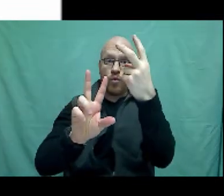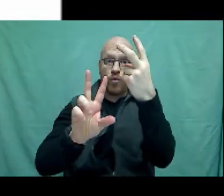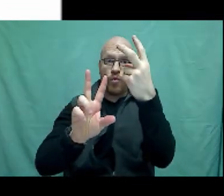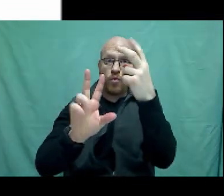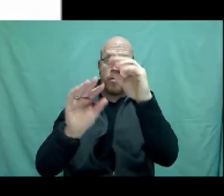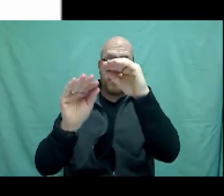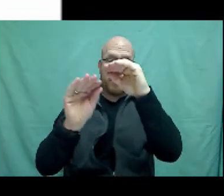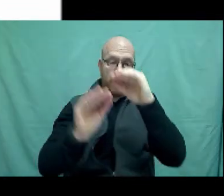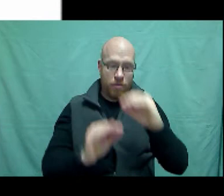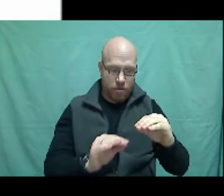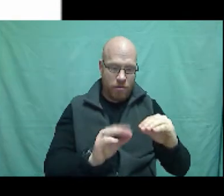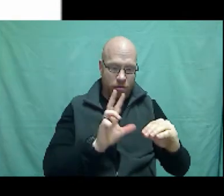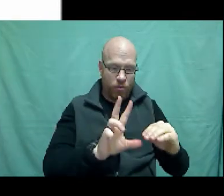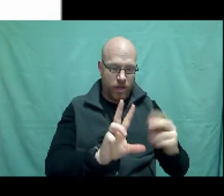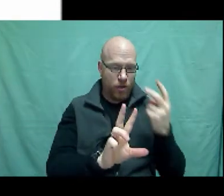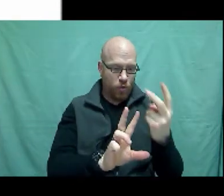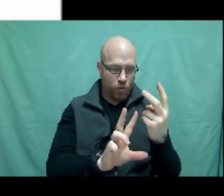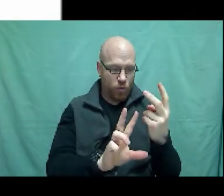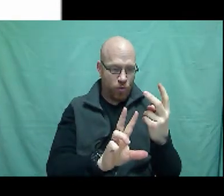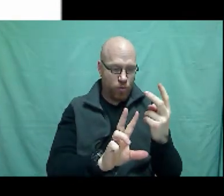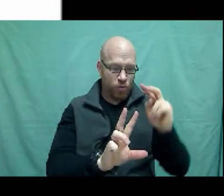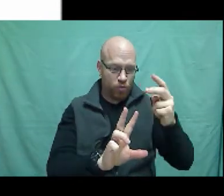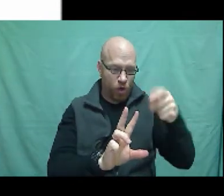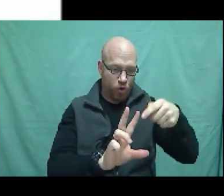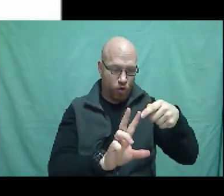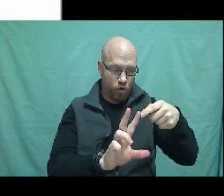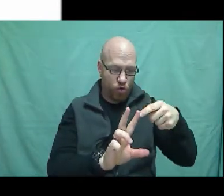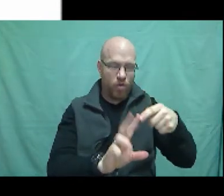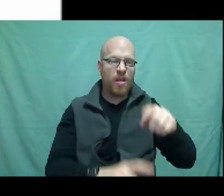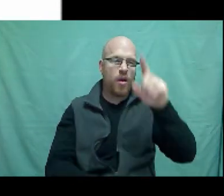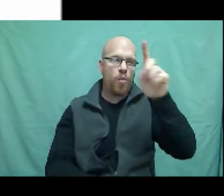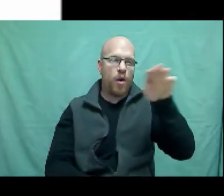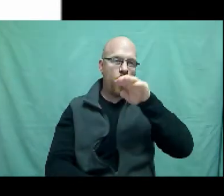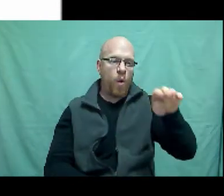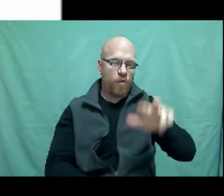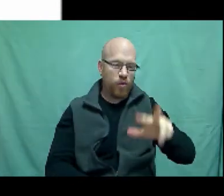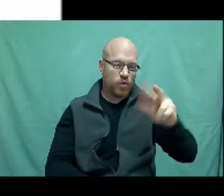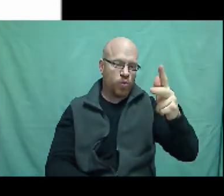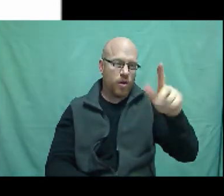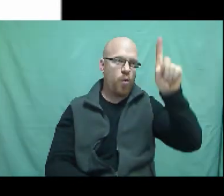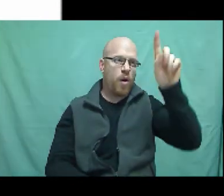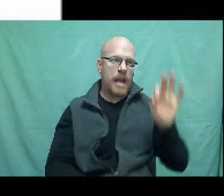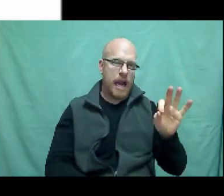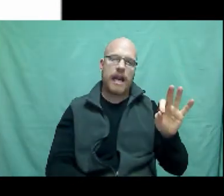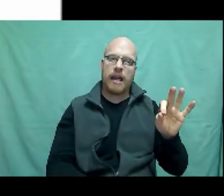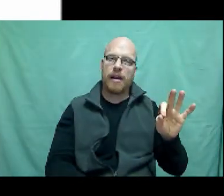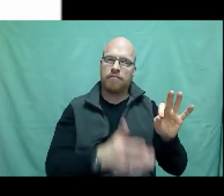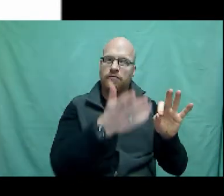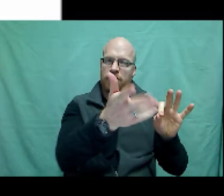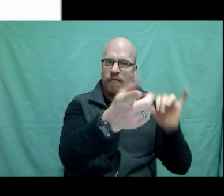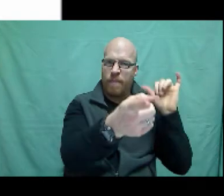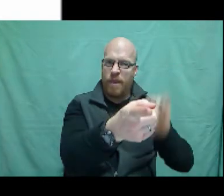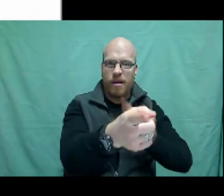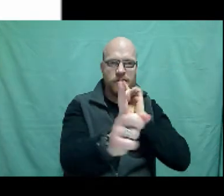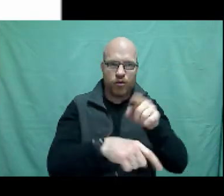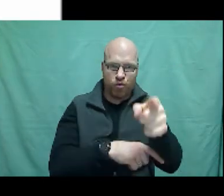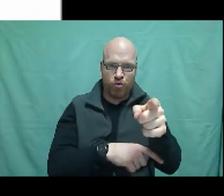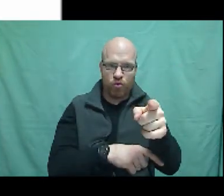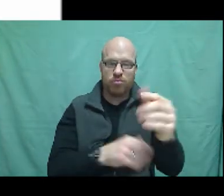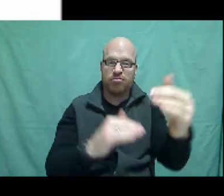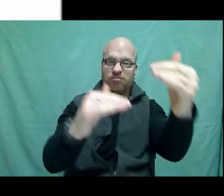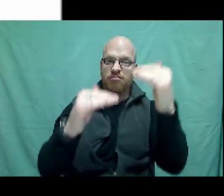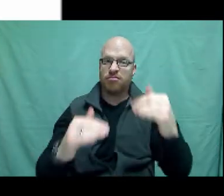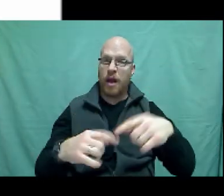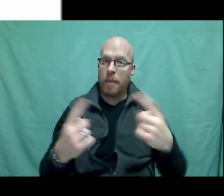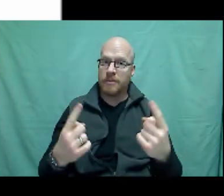See, we have 3 to the negative 2 power. We move 3 squared to the denominator. It's positive 2. And